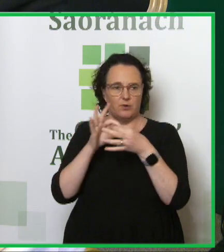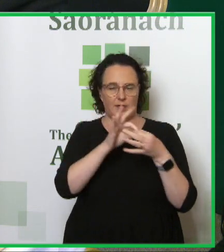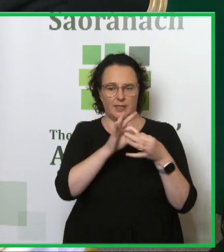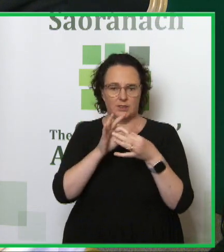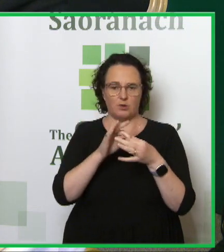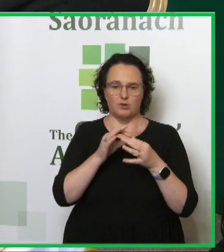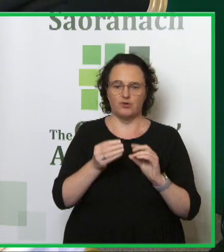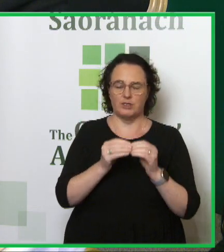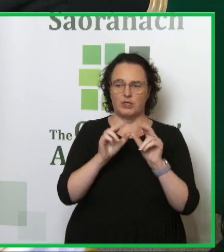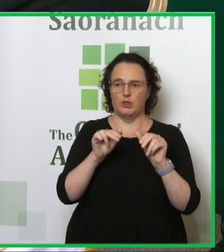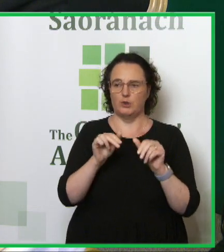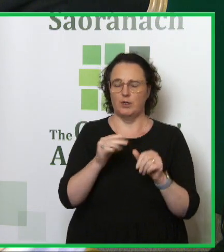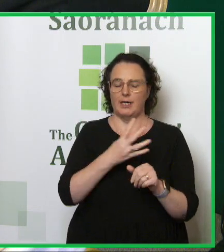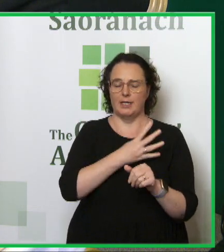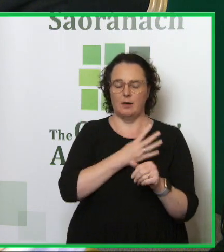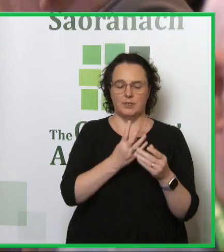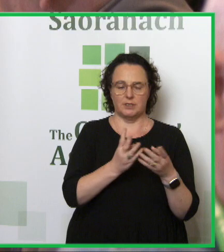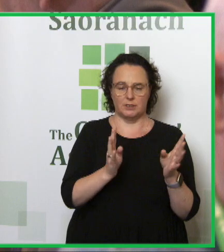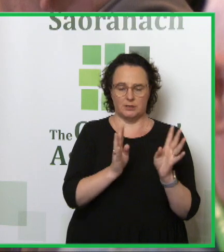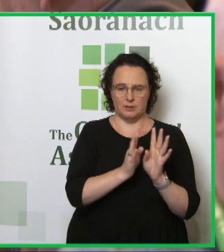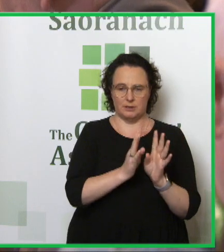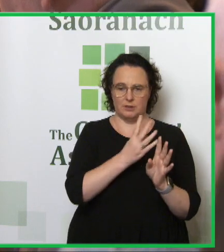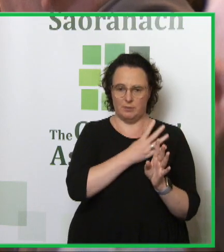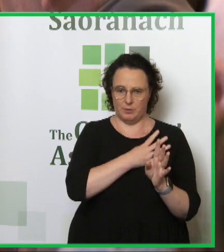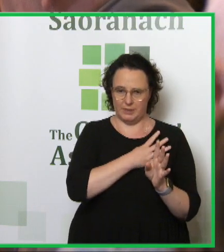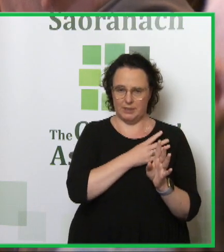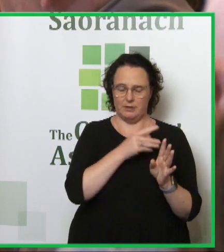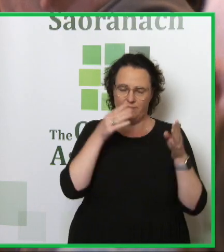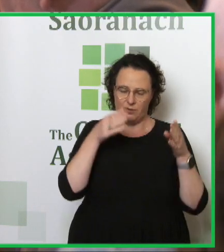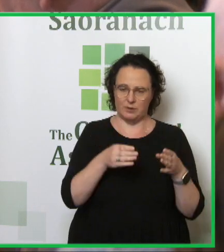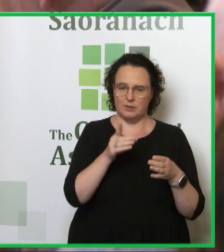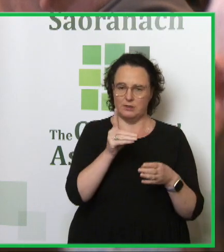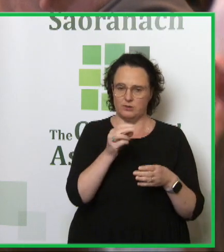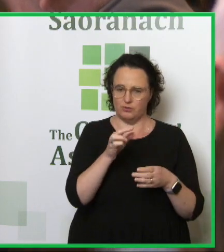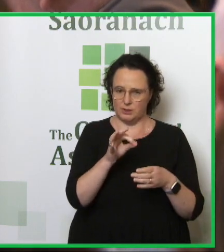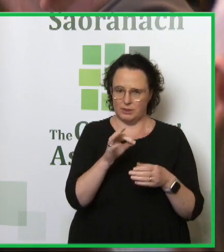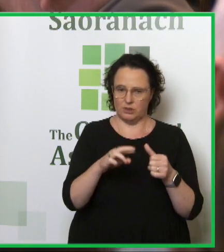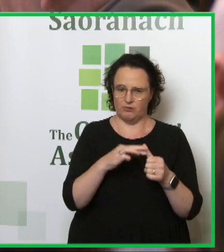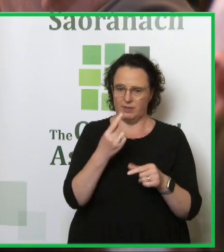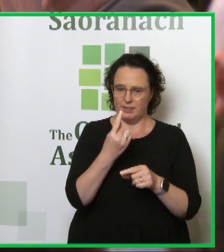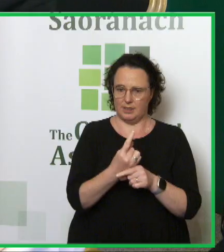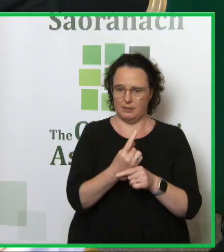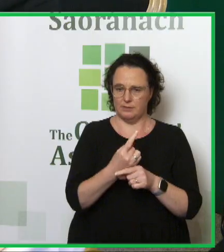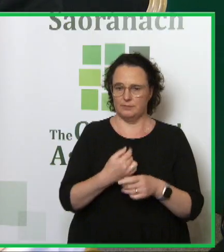new Cabinet Committee on Drugs is that oversight of what exists already.